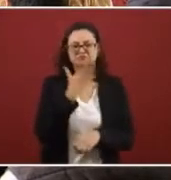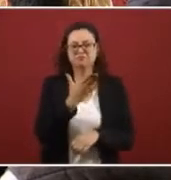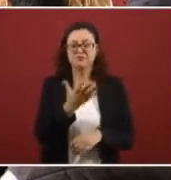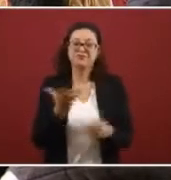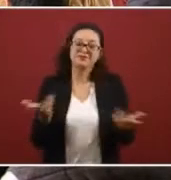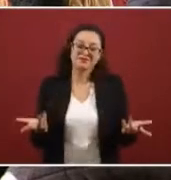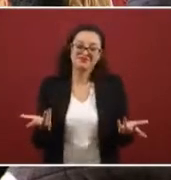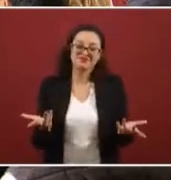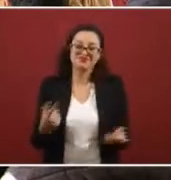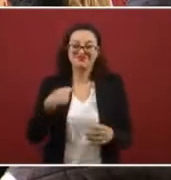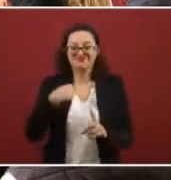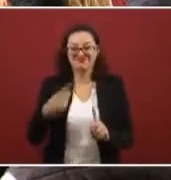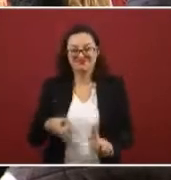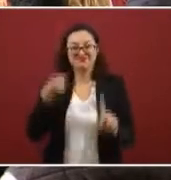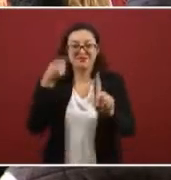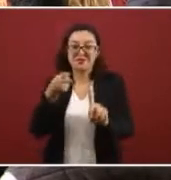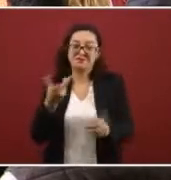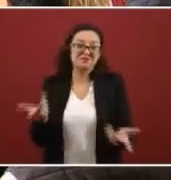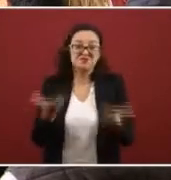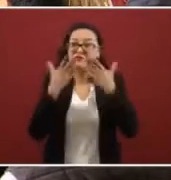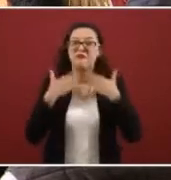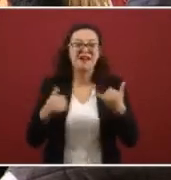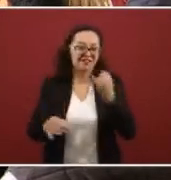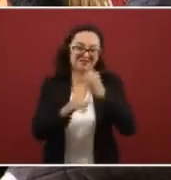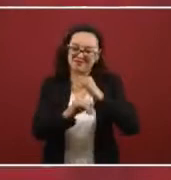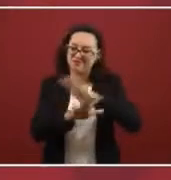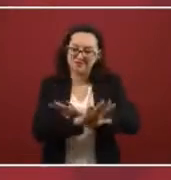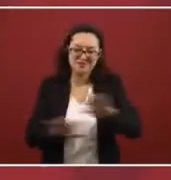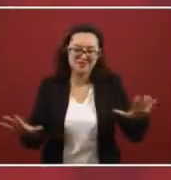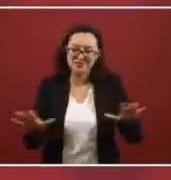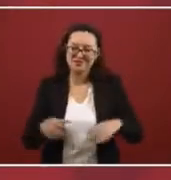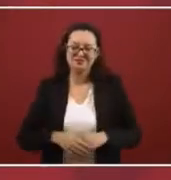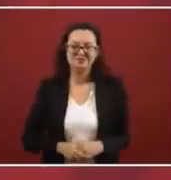that's what I'm referring cuando no to. Informa. When we have no information.